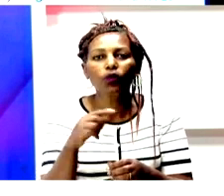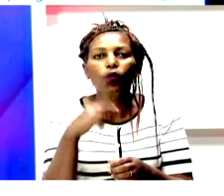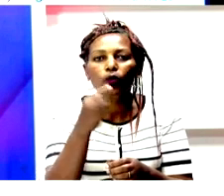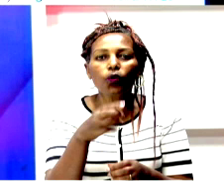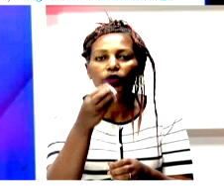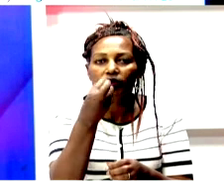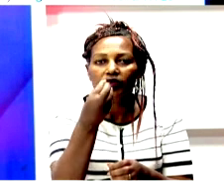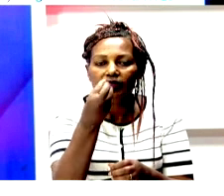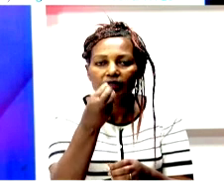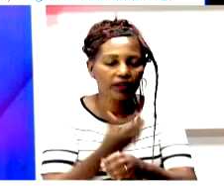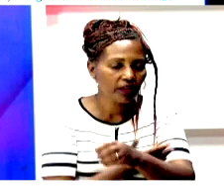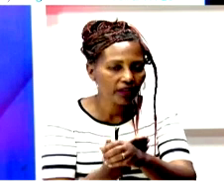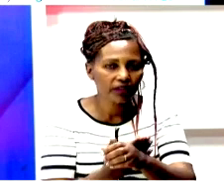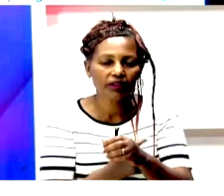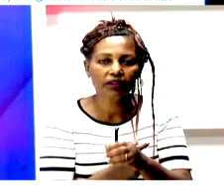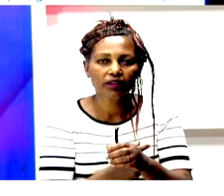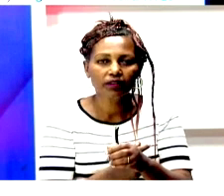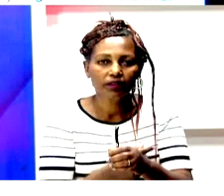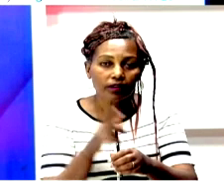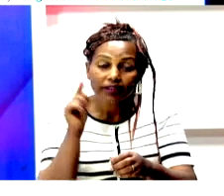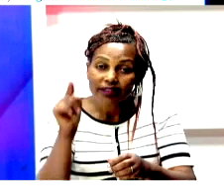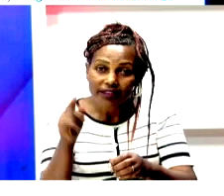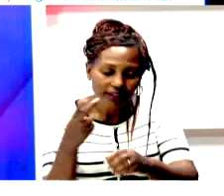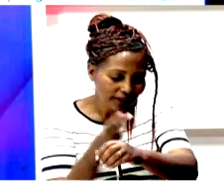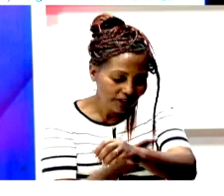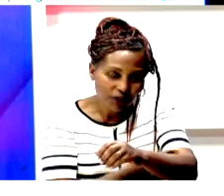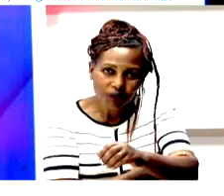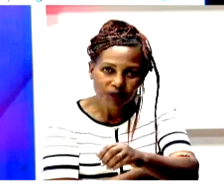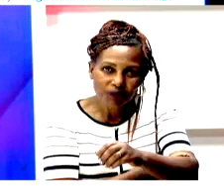And that is a sheep.